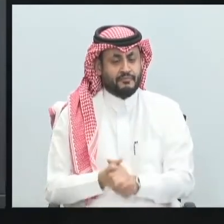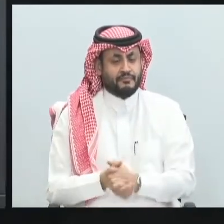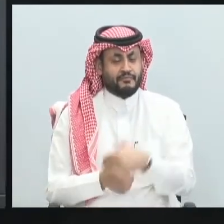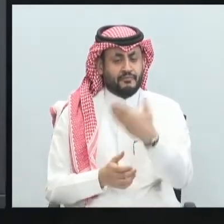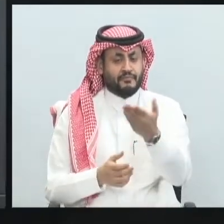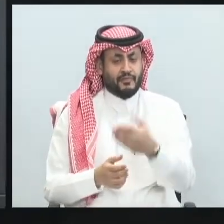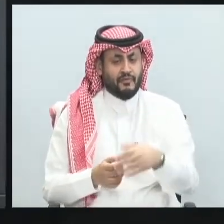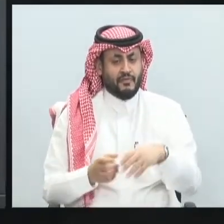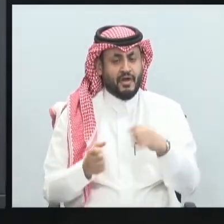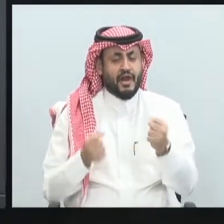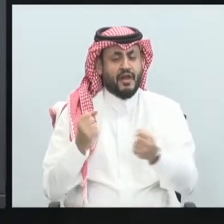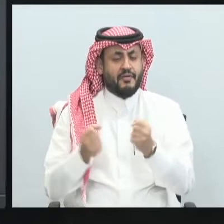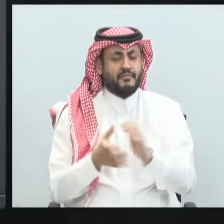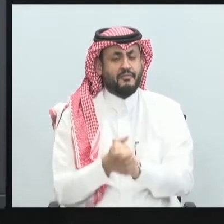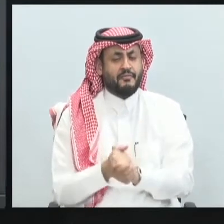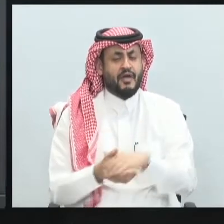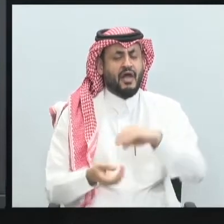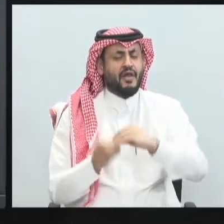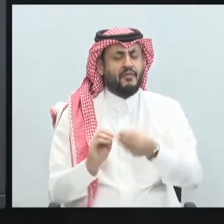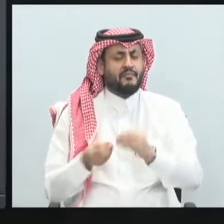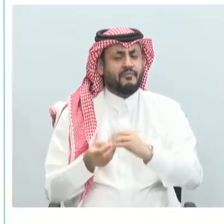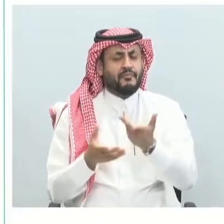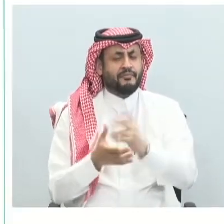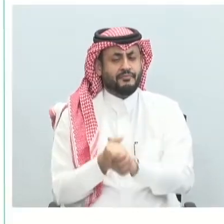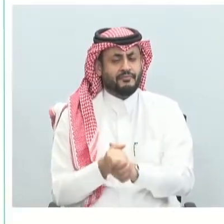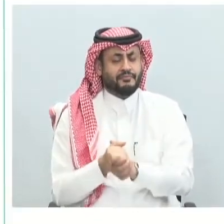have a bear, but what is the color here?